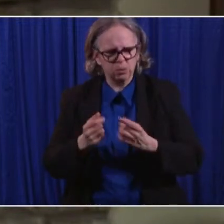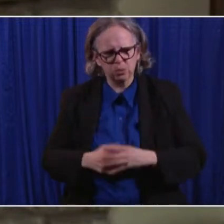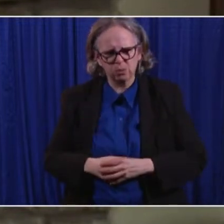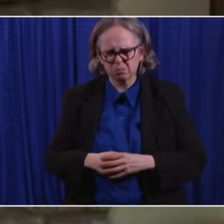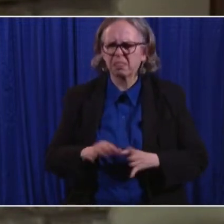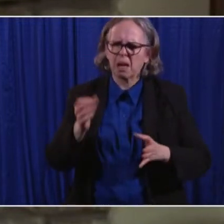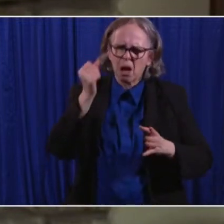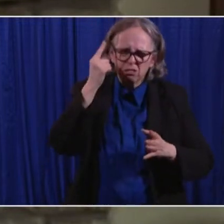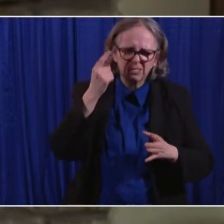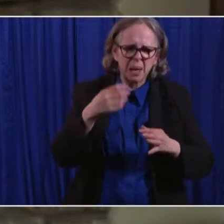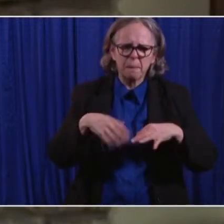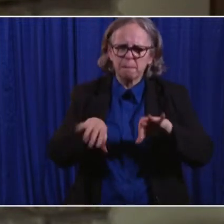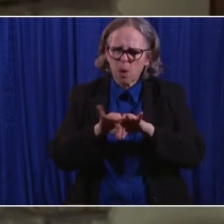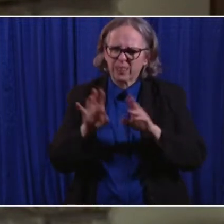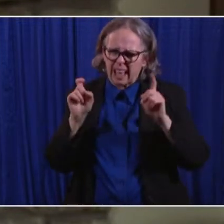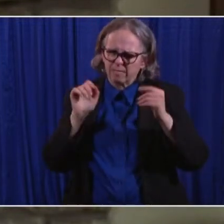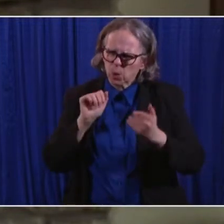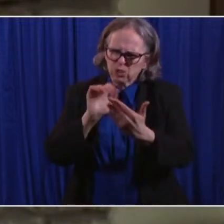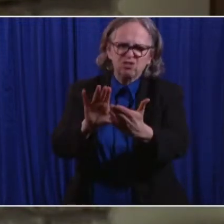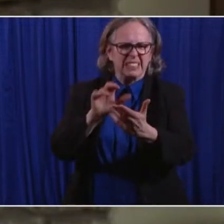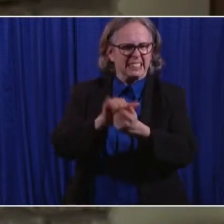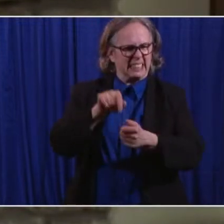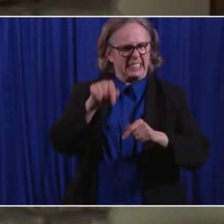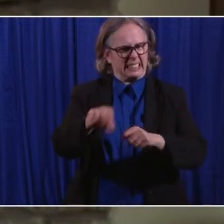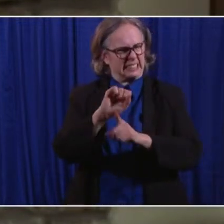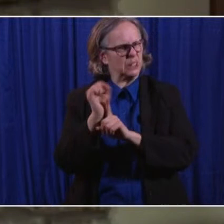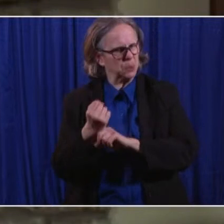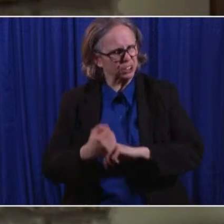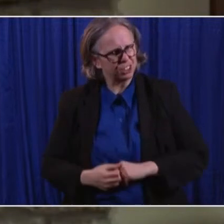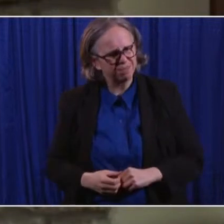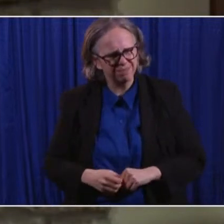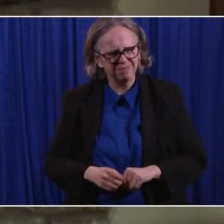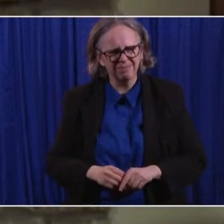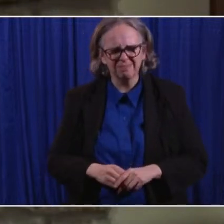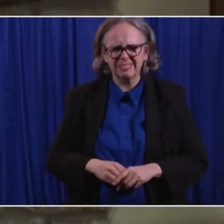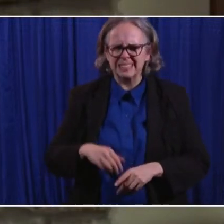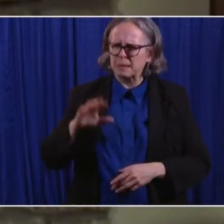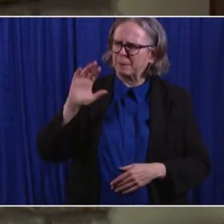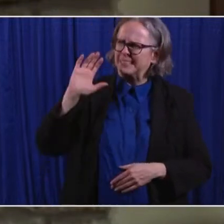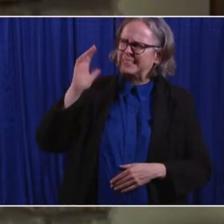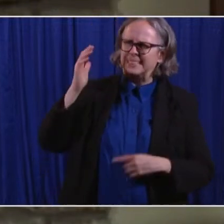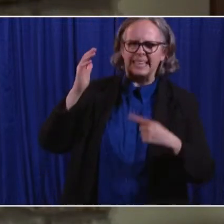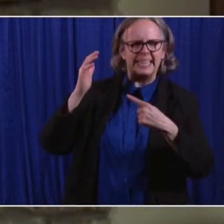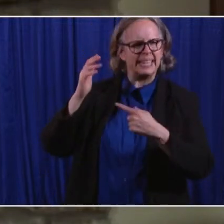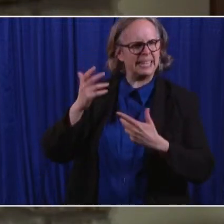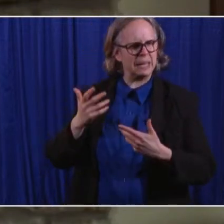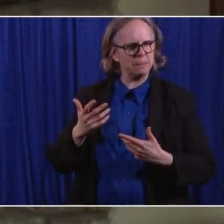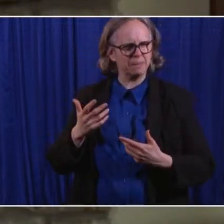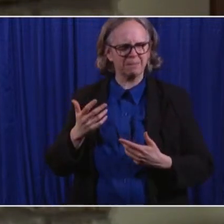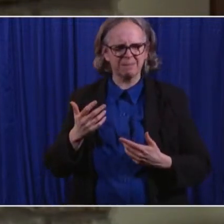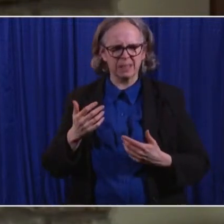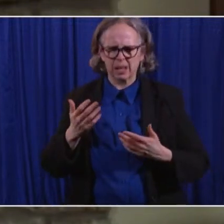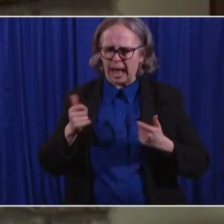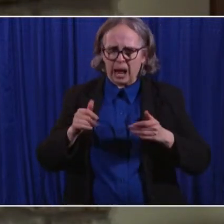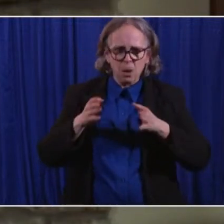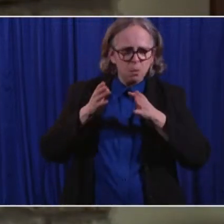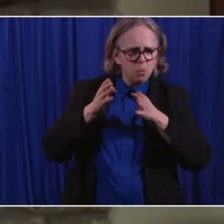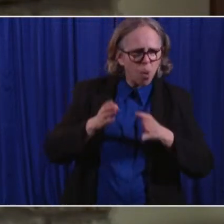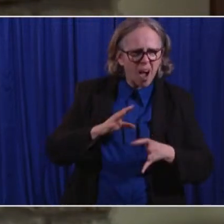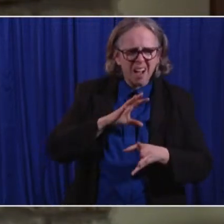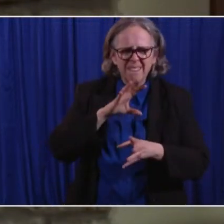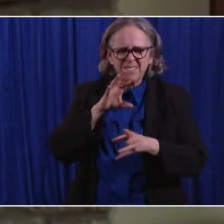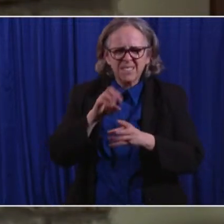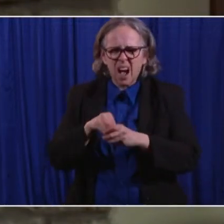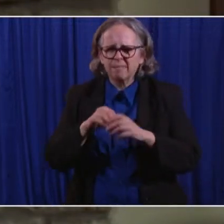very focused on it. But it seems to me that anybody who is part of an organization who knows that